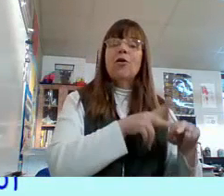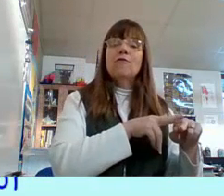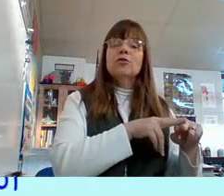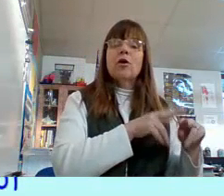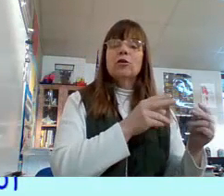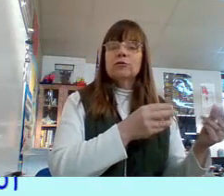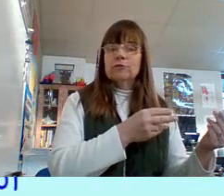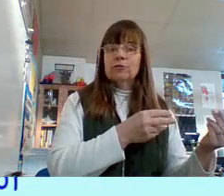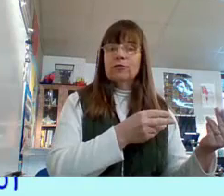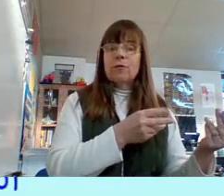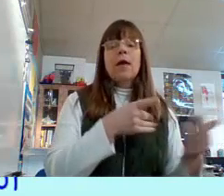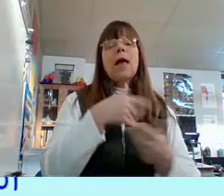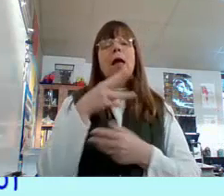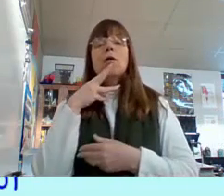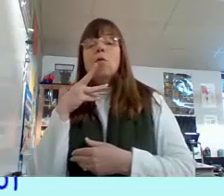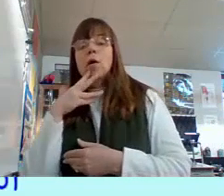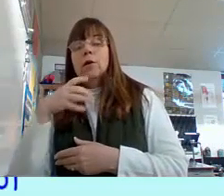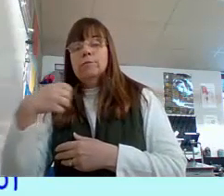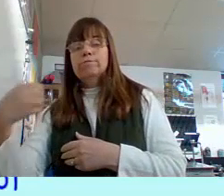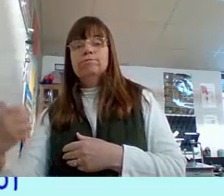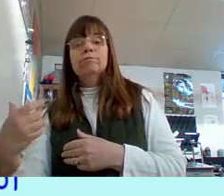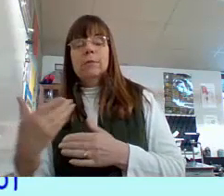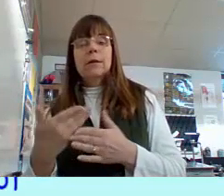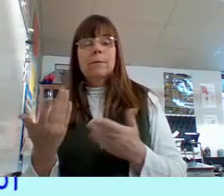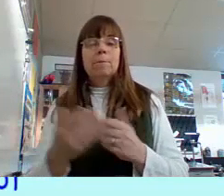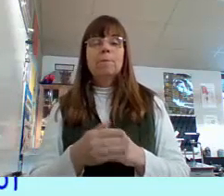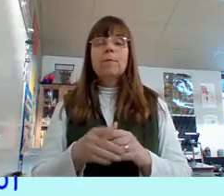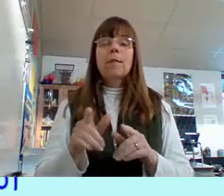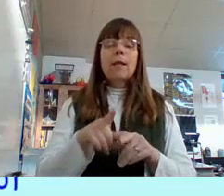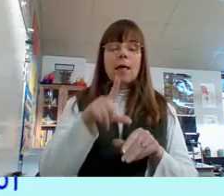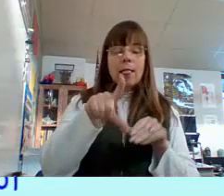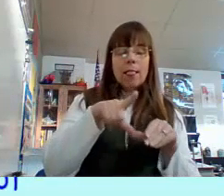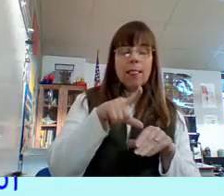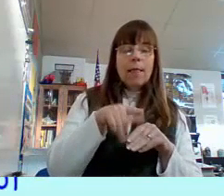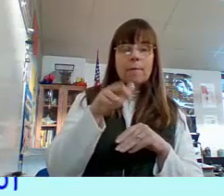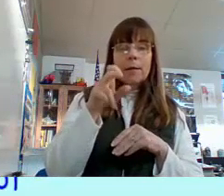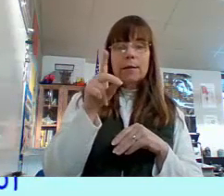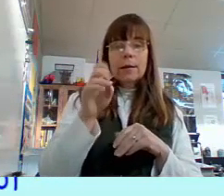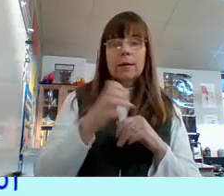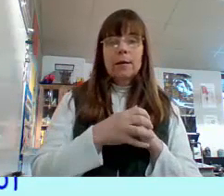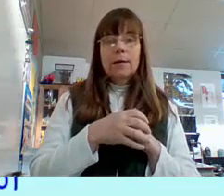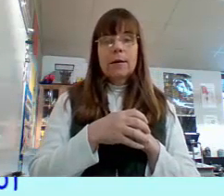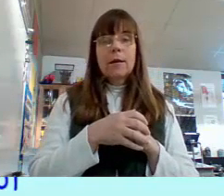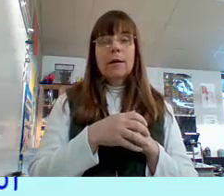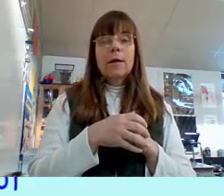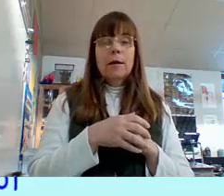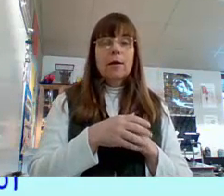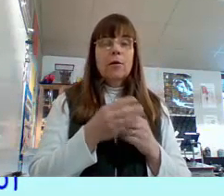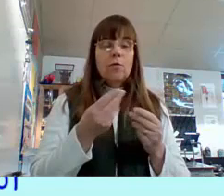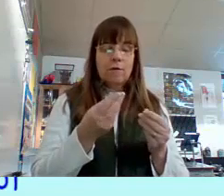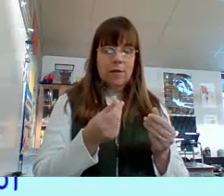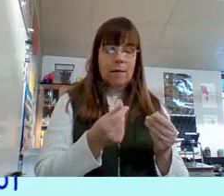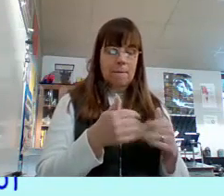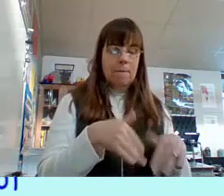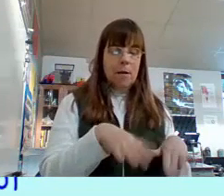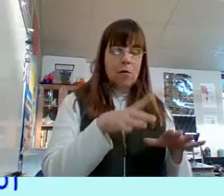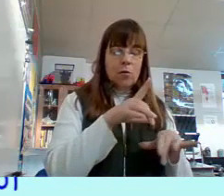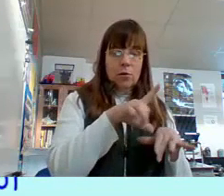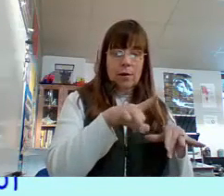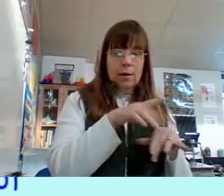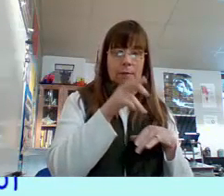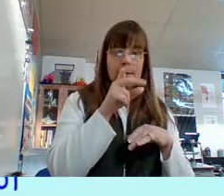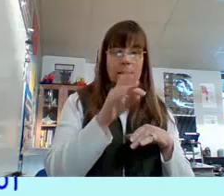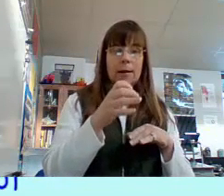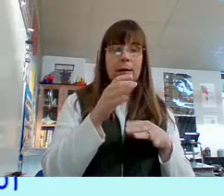to be left with salt in the bottom of your pan. Same for like lemonade. If you boil lemonade, you're going to end up with that powdered lemonade mix in the